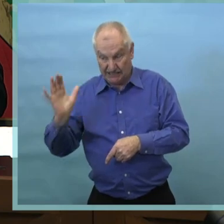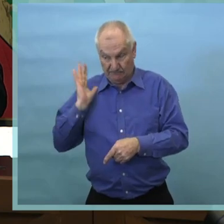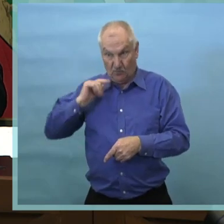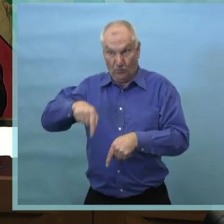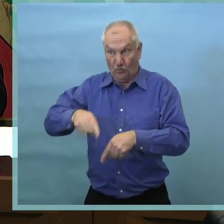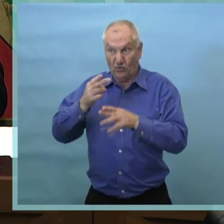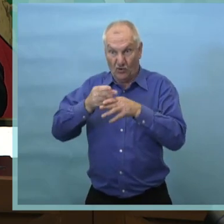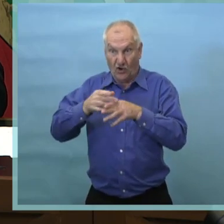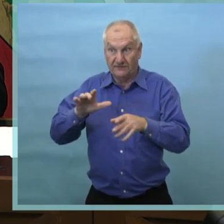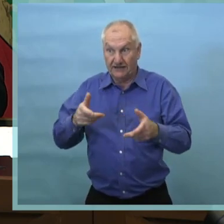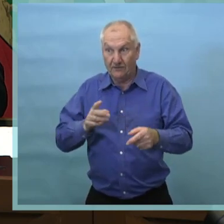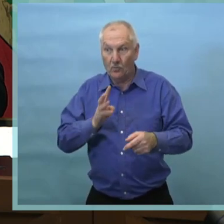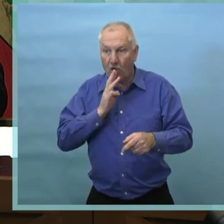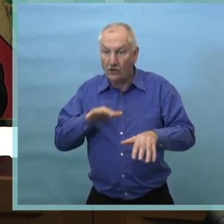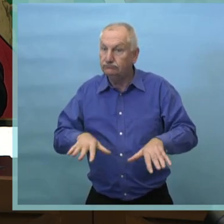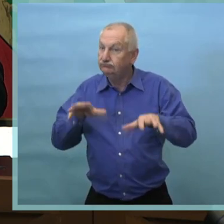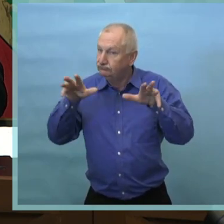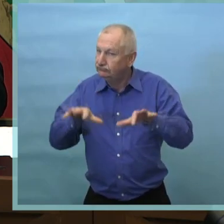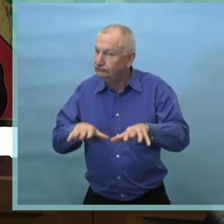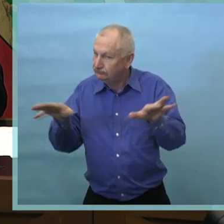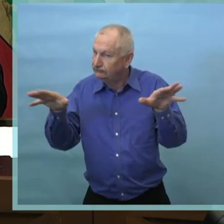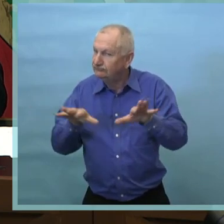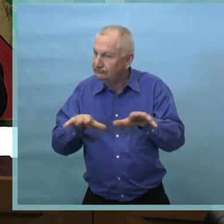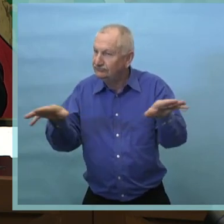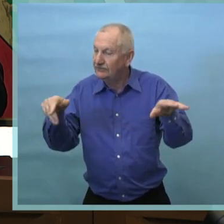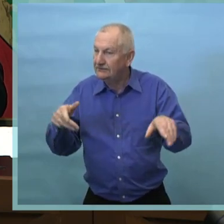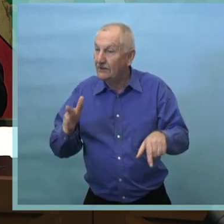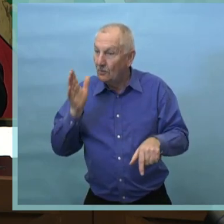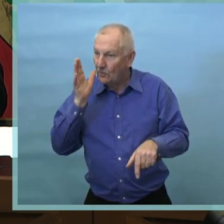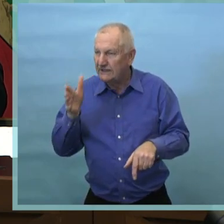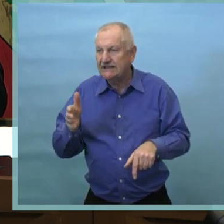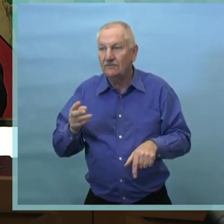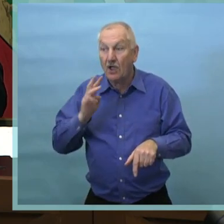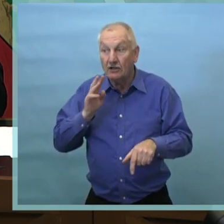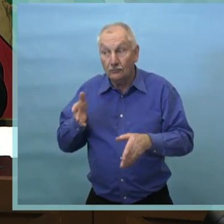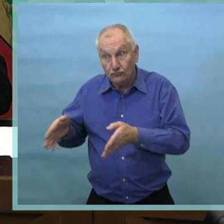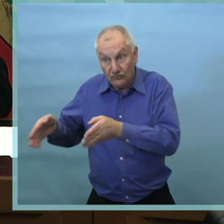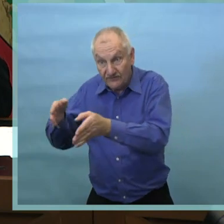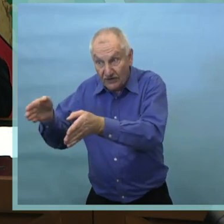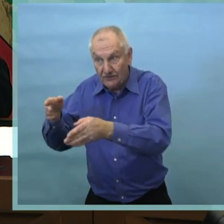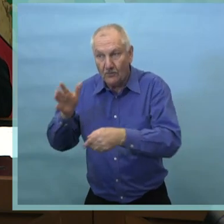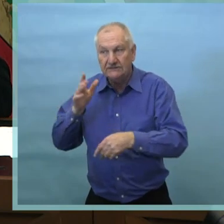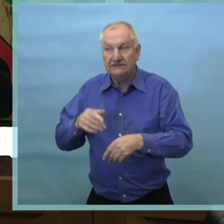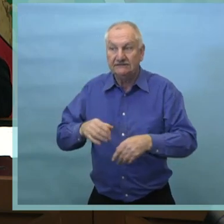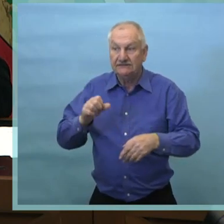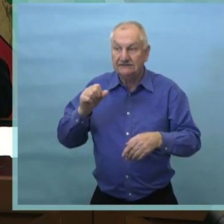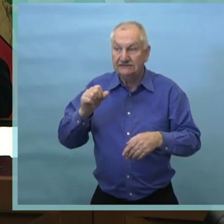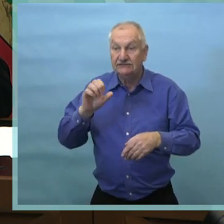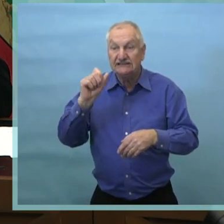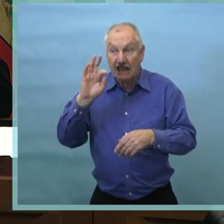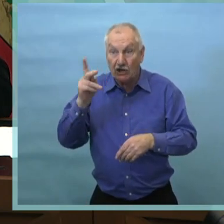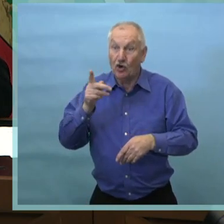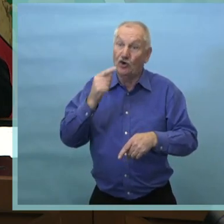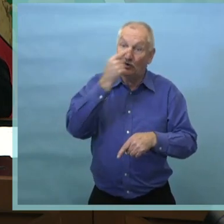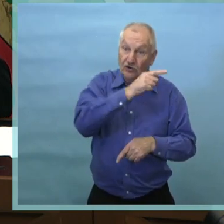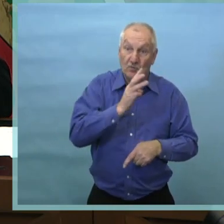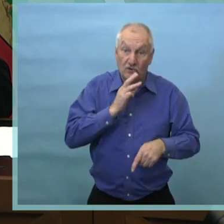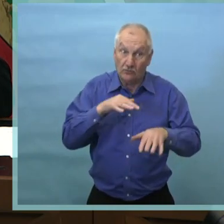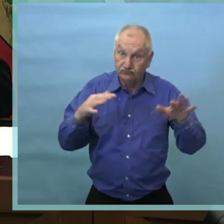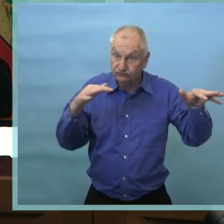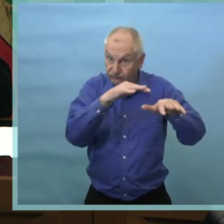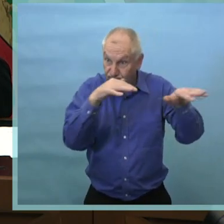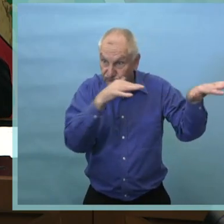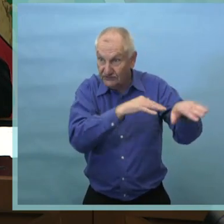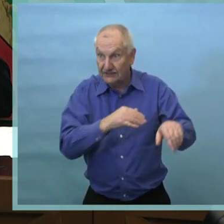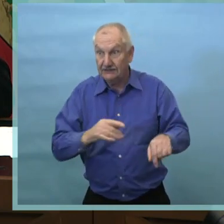Forks floods, or the dock at Selkirk has water on it. It doesn't really mean that we have a major flood. It just means